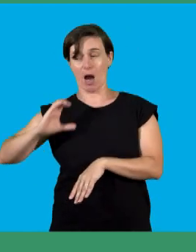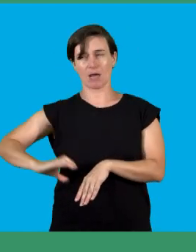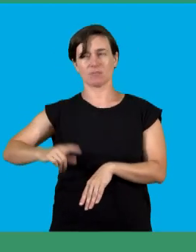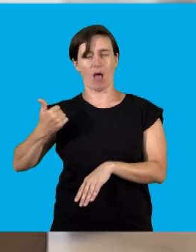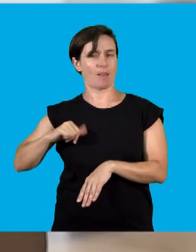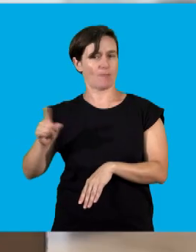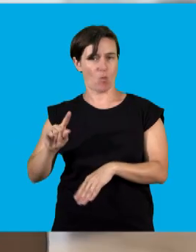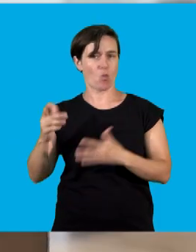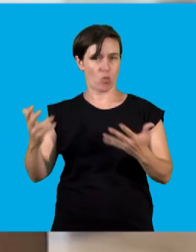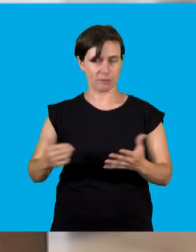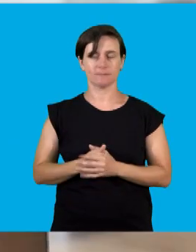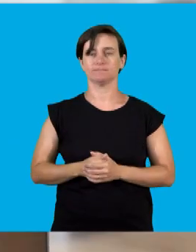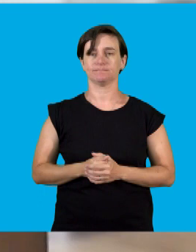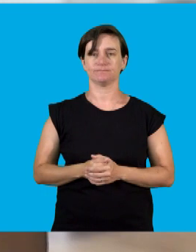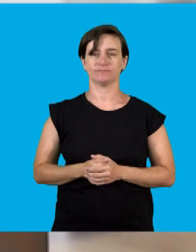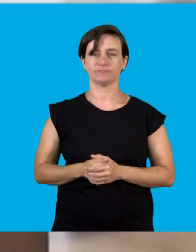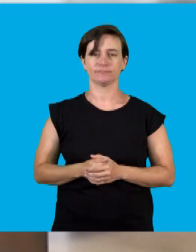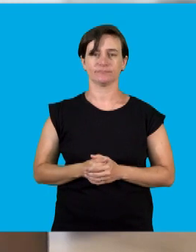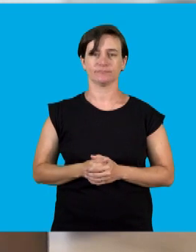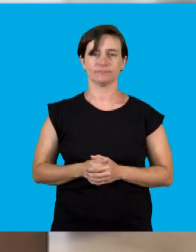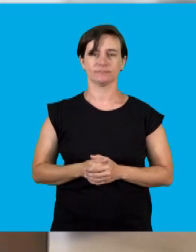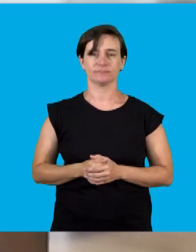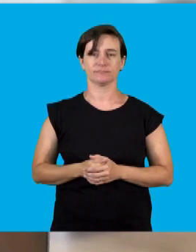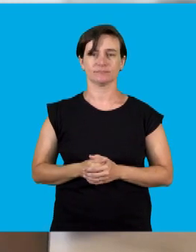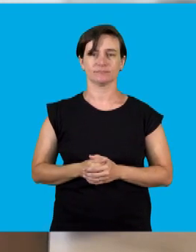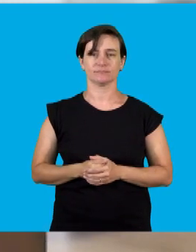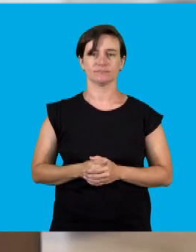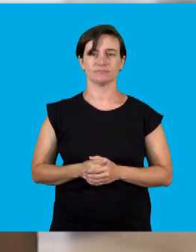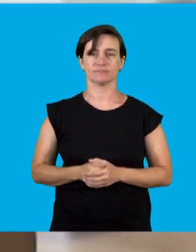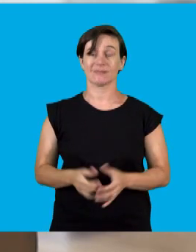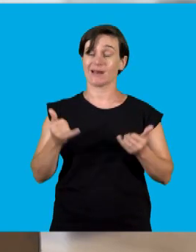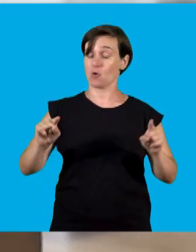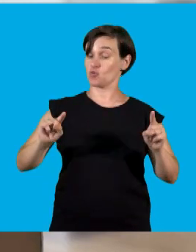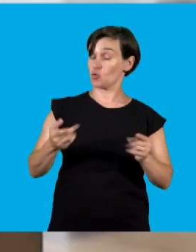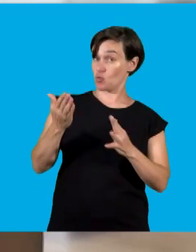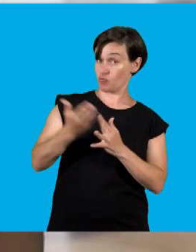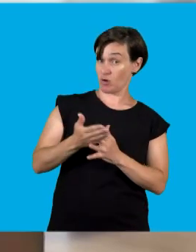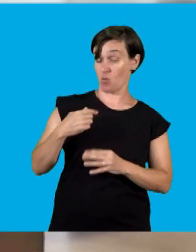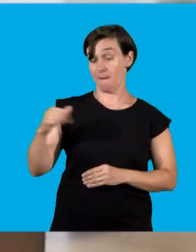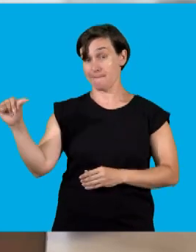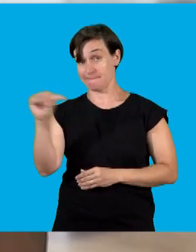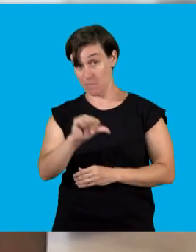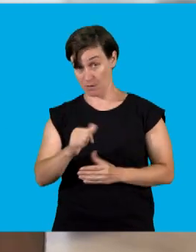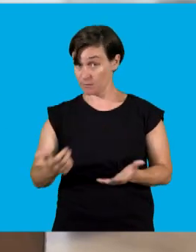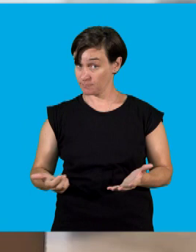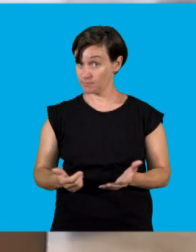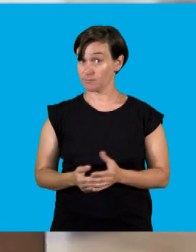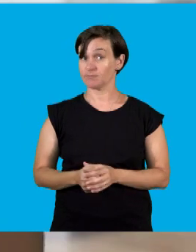buy and all that? All right, so now we're going to go on to a quick break. When we come back, we need to come